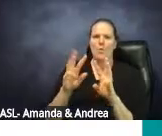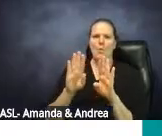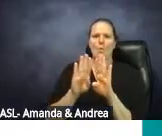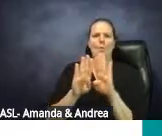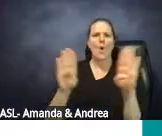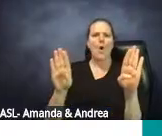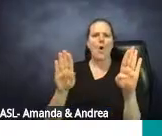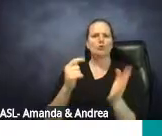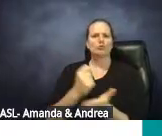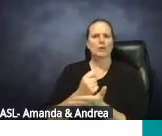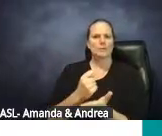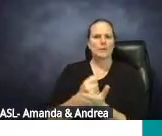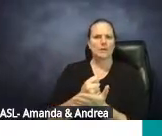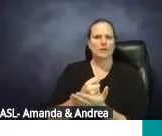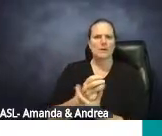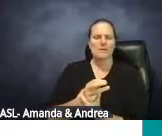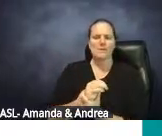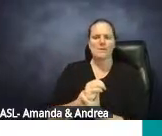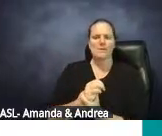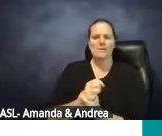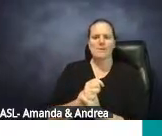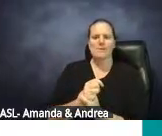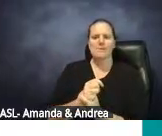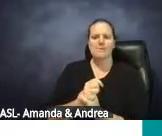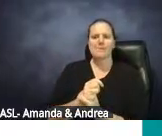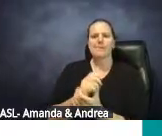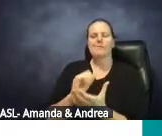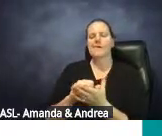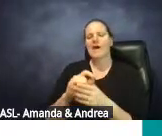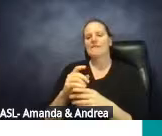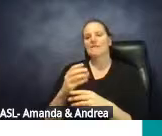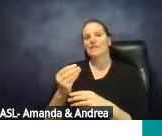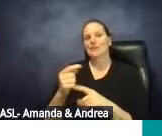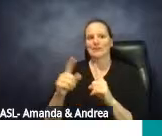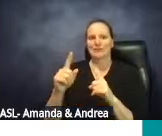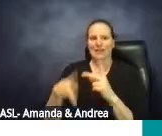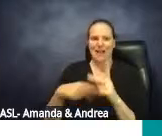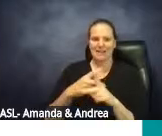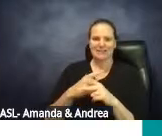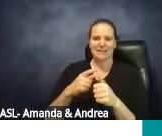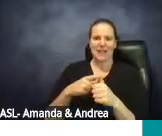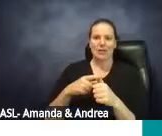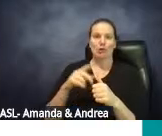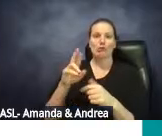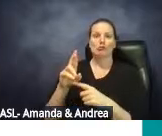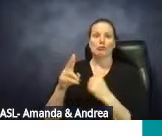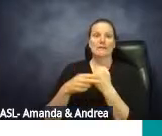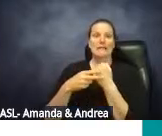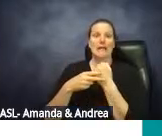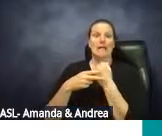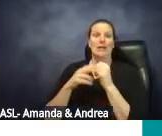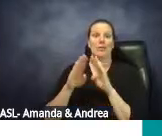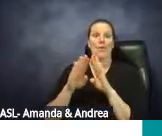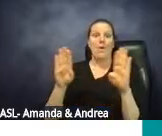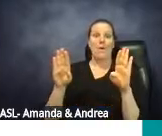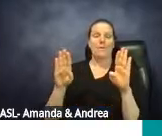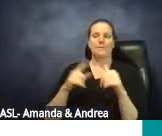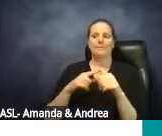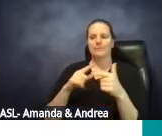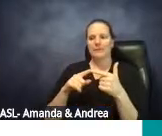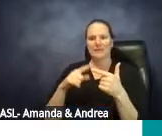be, it's a few different wall types, why we say wall treatment. So like a retaining wall, a sound